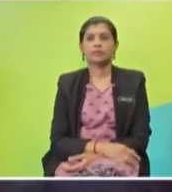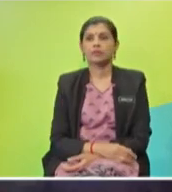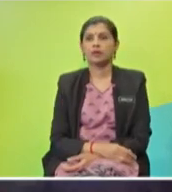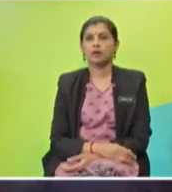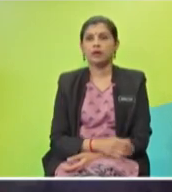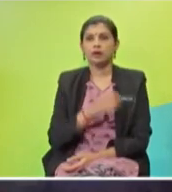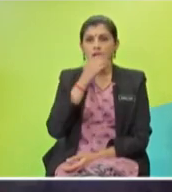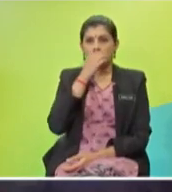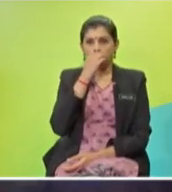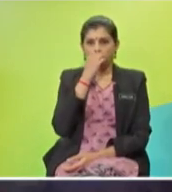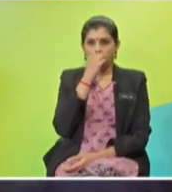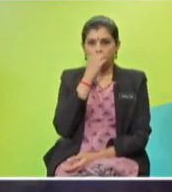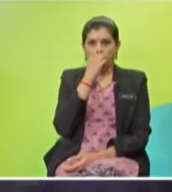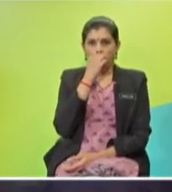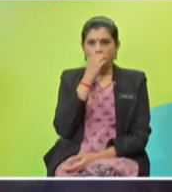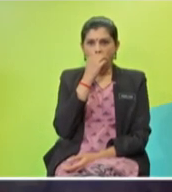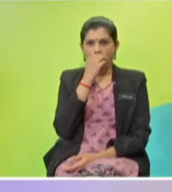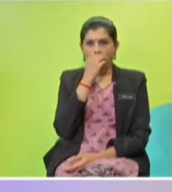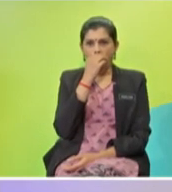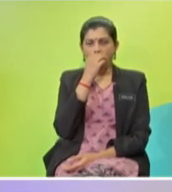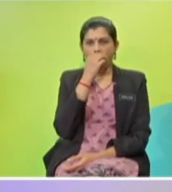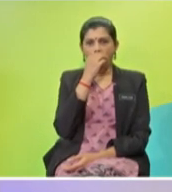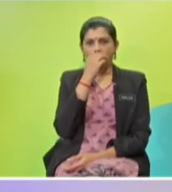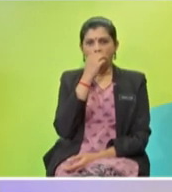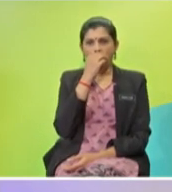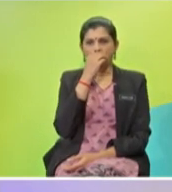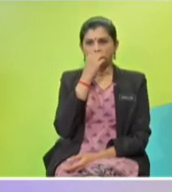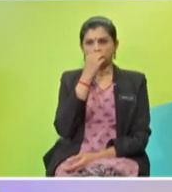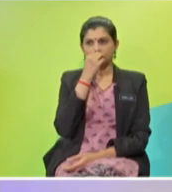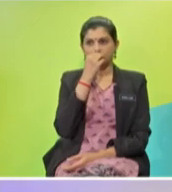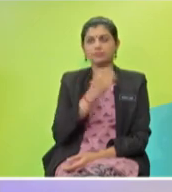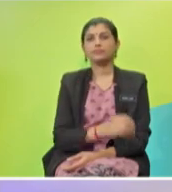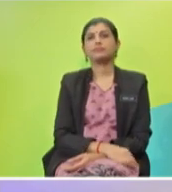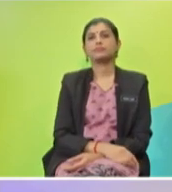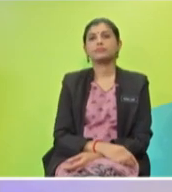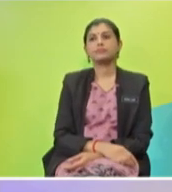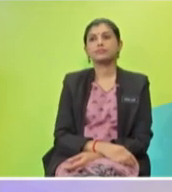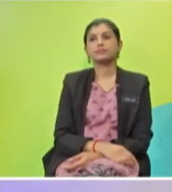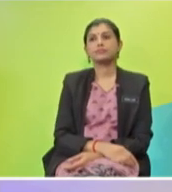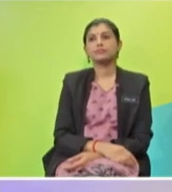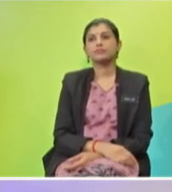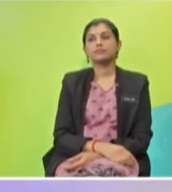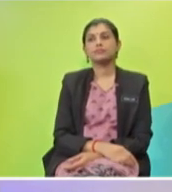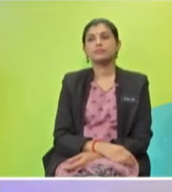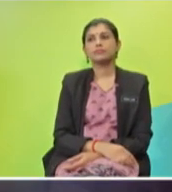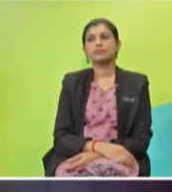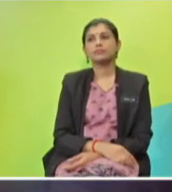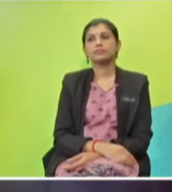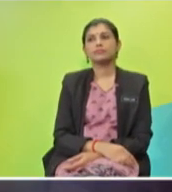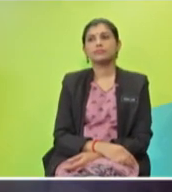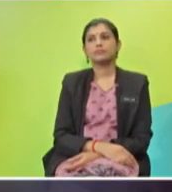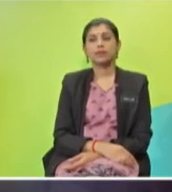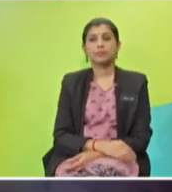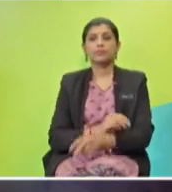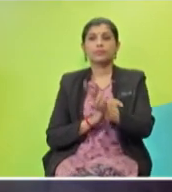Okay. Teacher, these are two different items, correct? Exactly. Oh. That is why we need the word and to